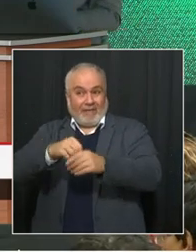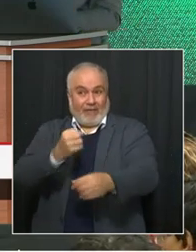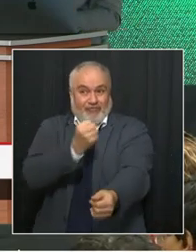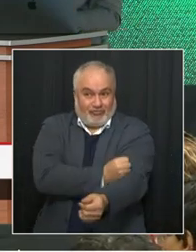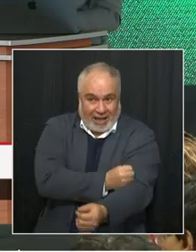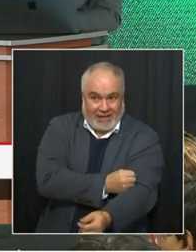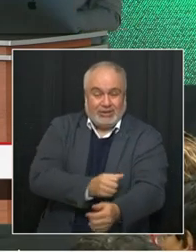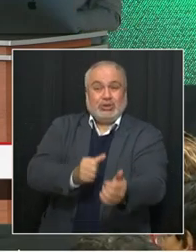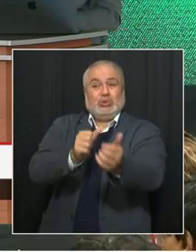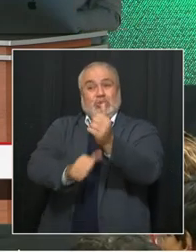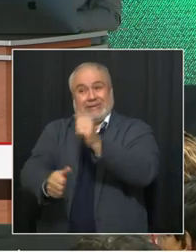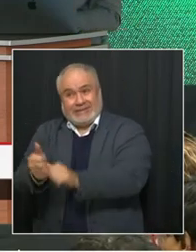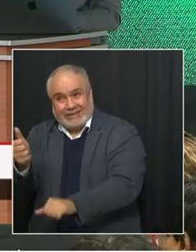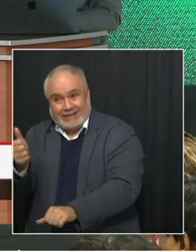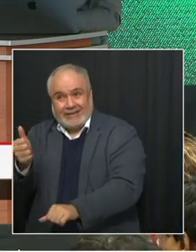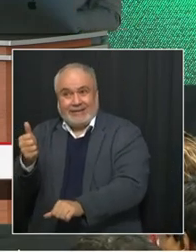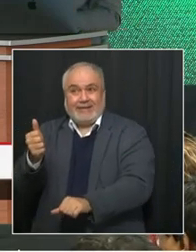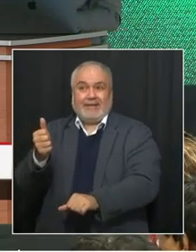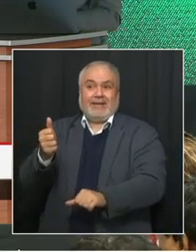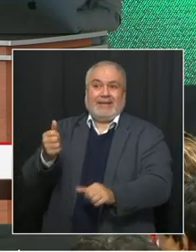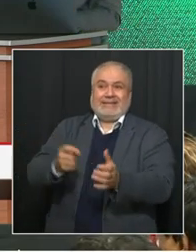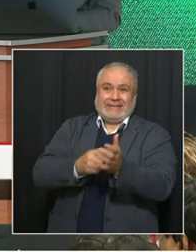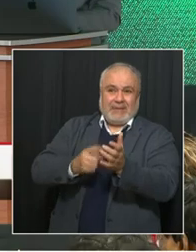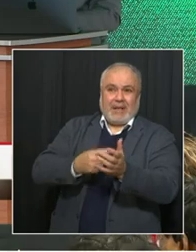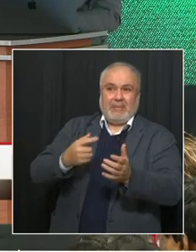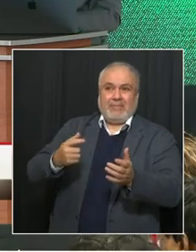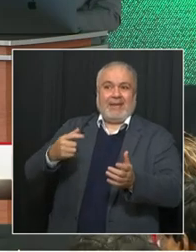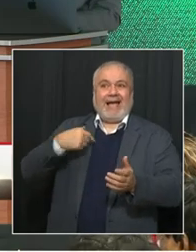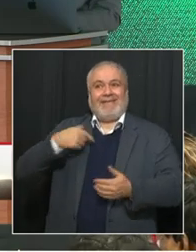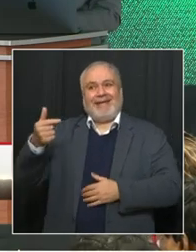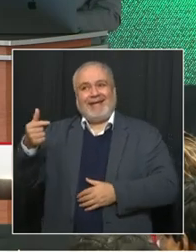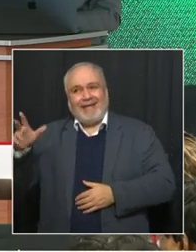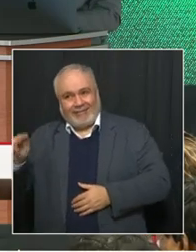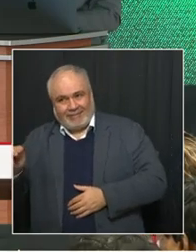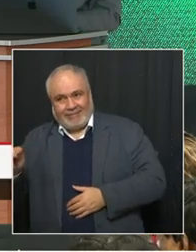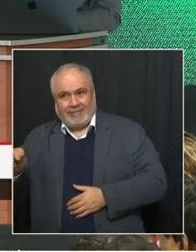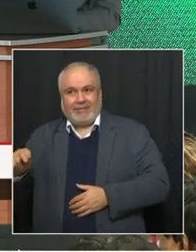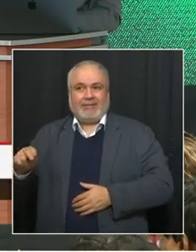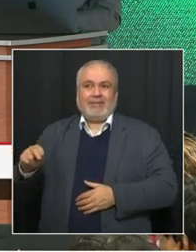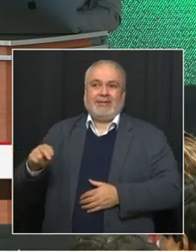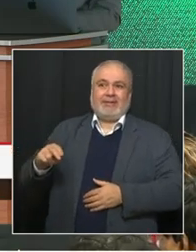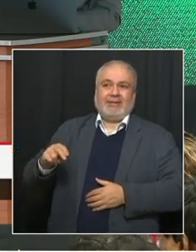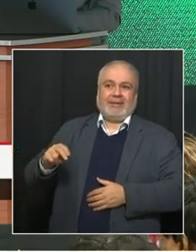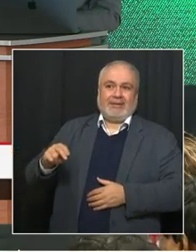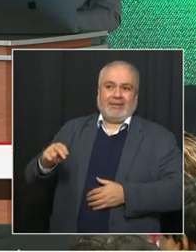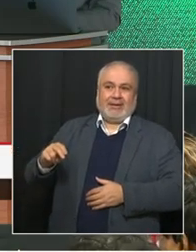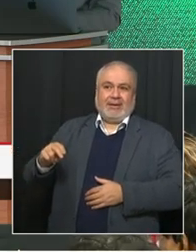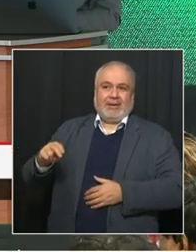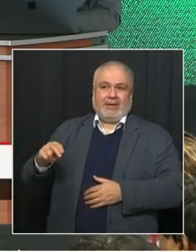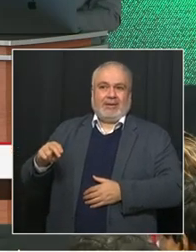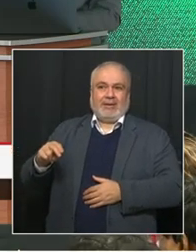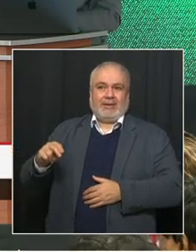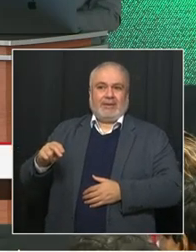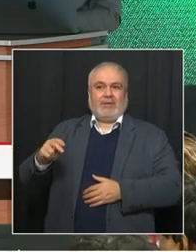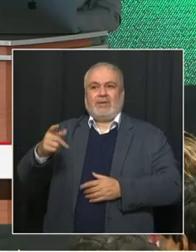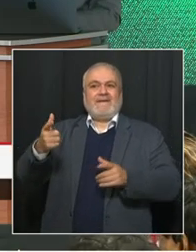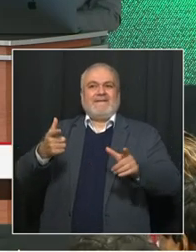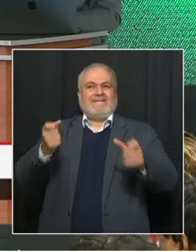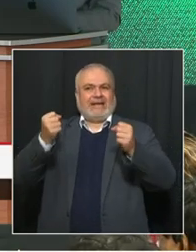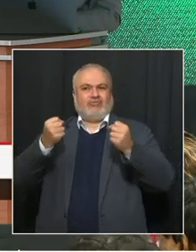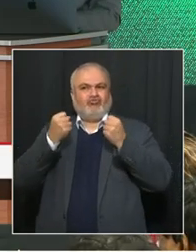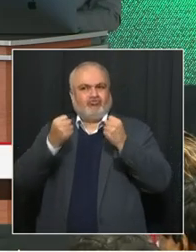sometimes in driving too quickly. But everything went up. And the book actually explained to me the generation that I've been trying